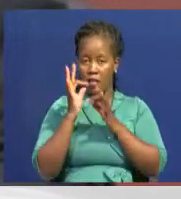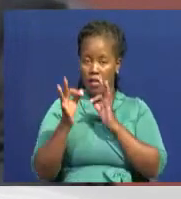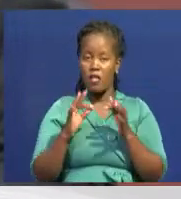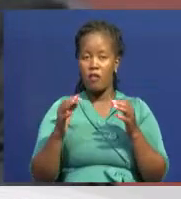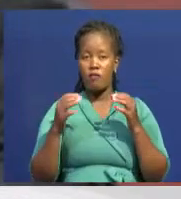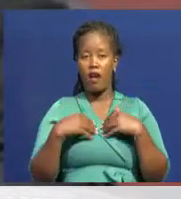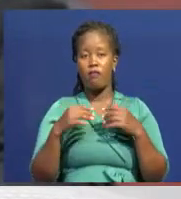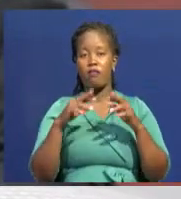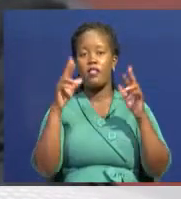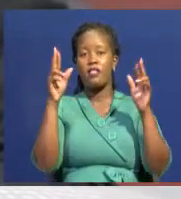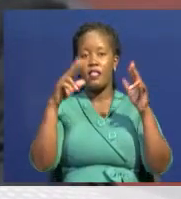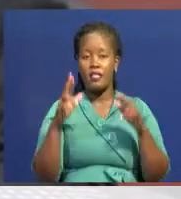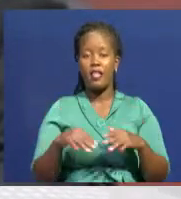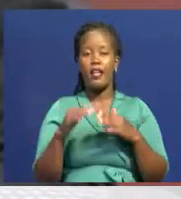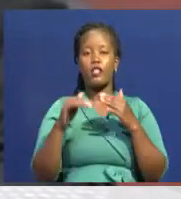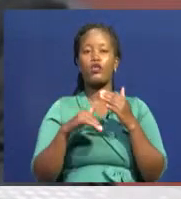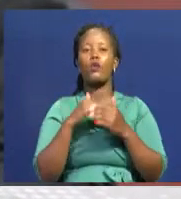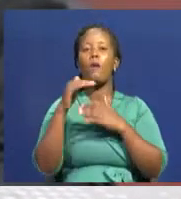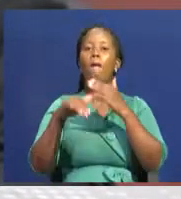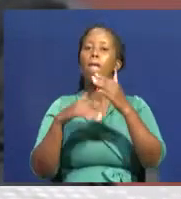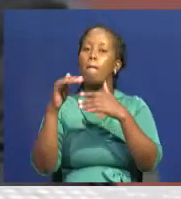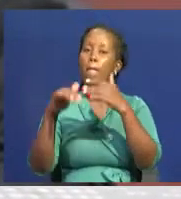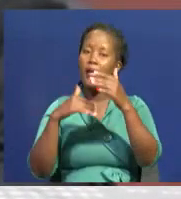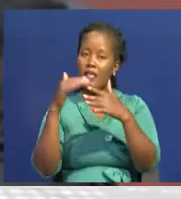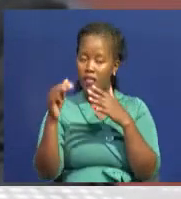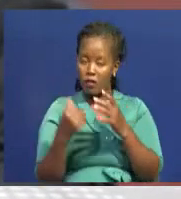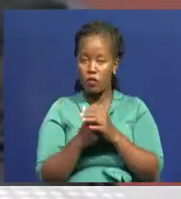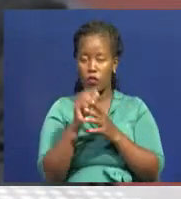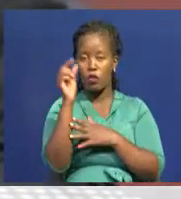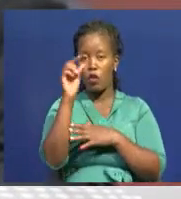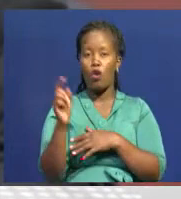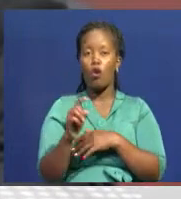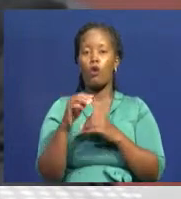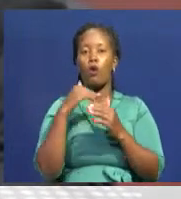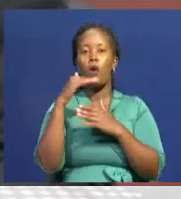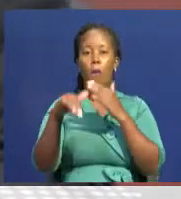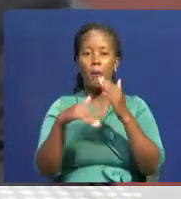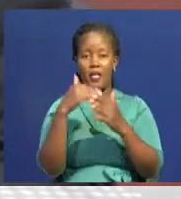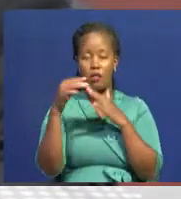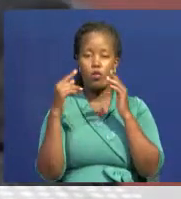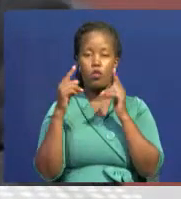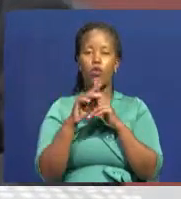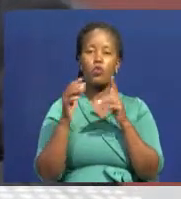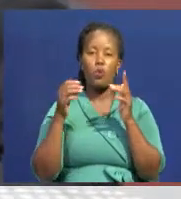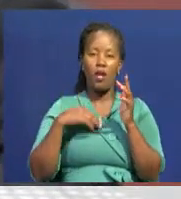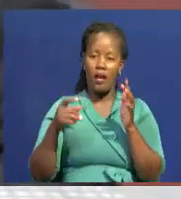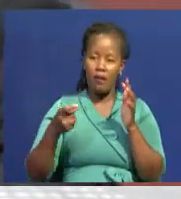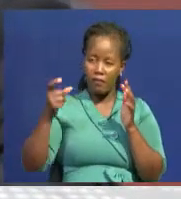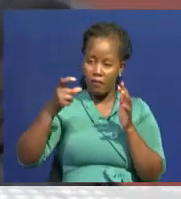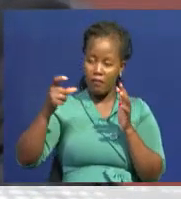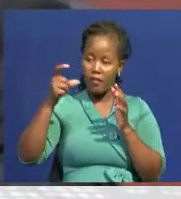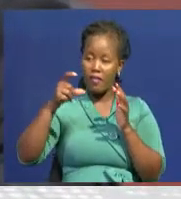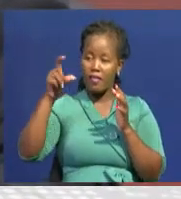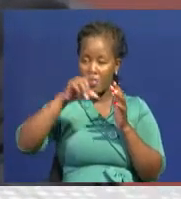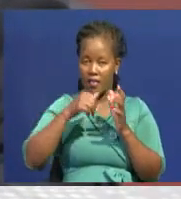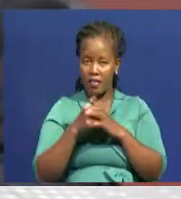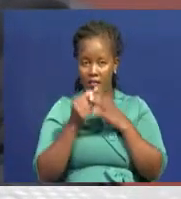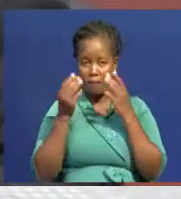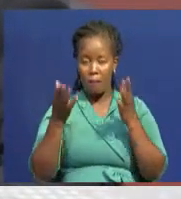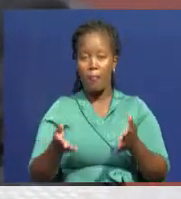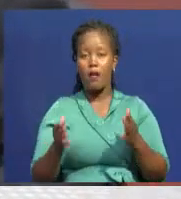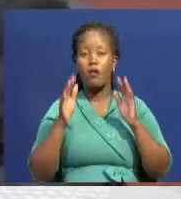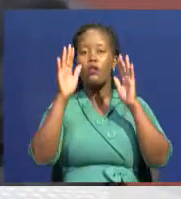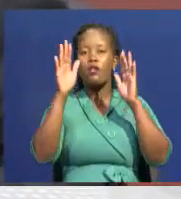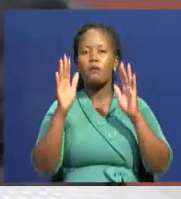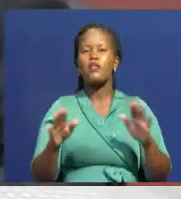international materials, our local materials also increase in the presence of local. So it's upon ourselves really to look at it